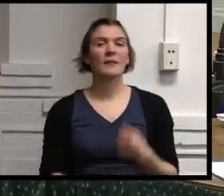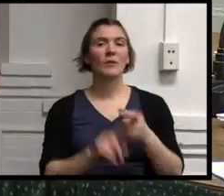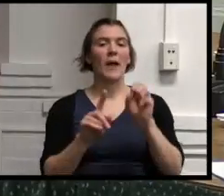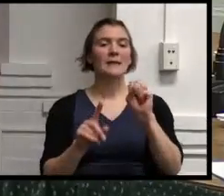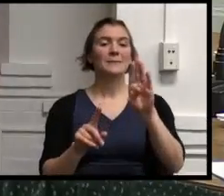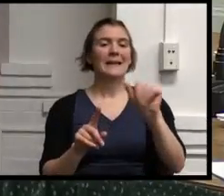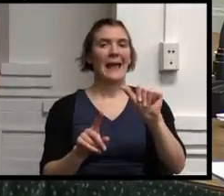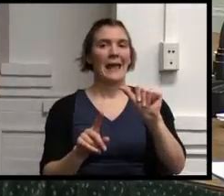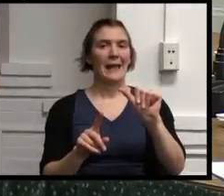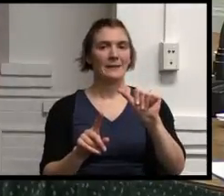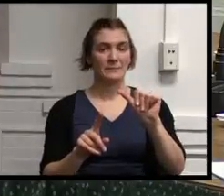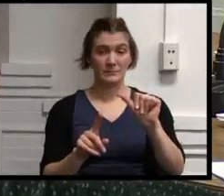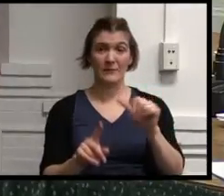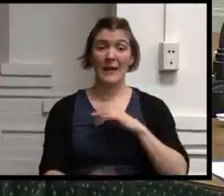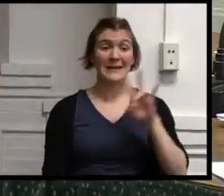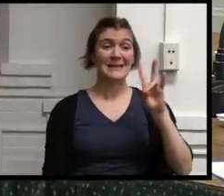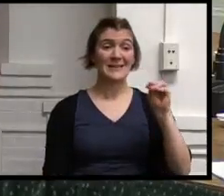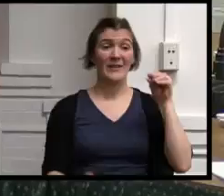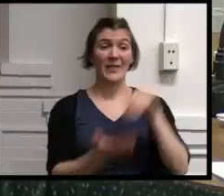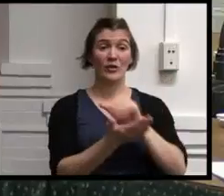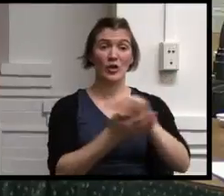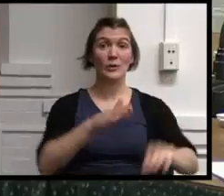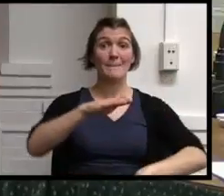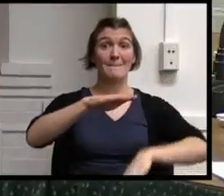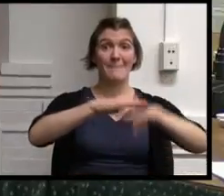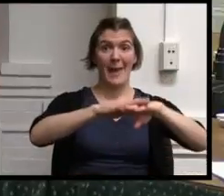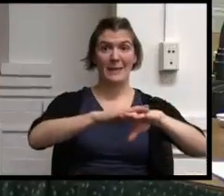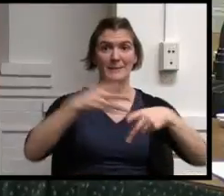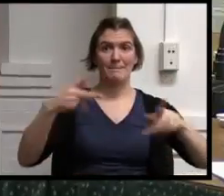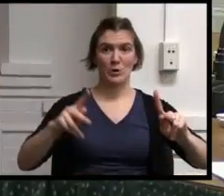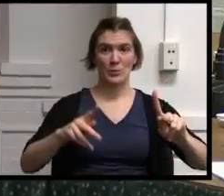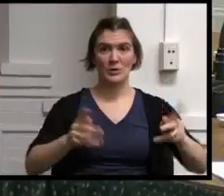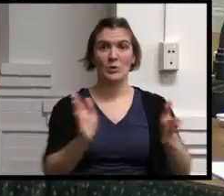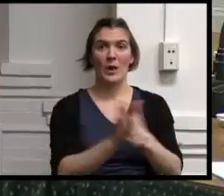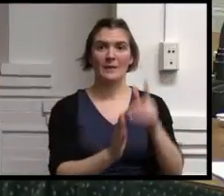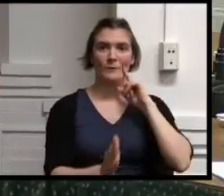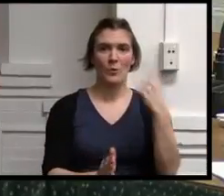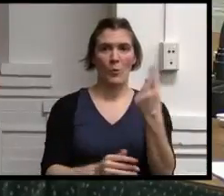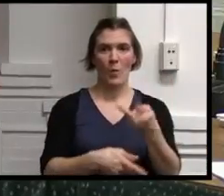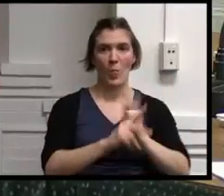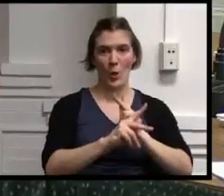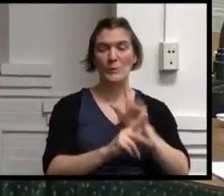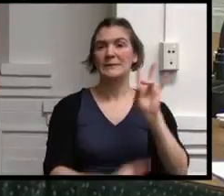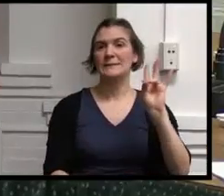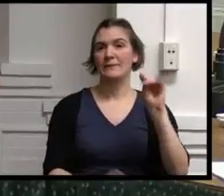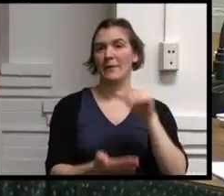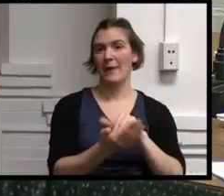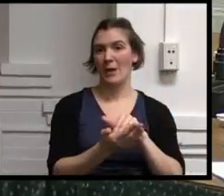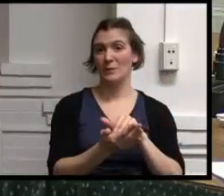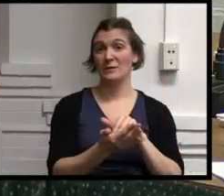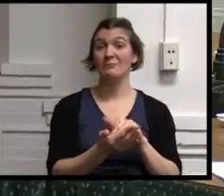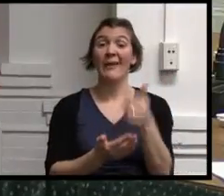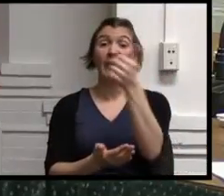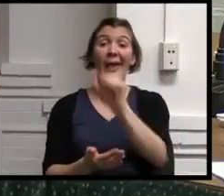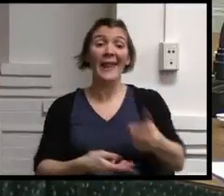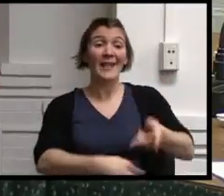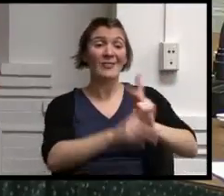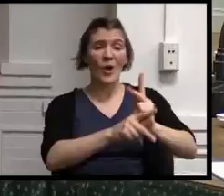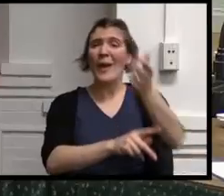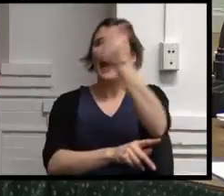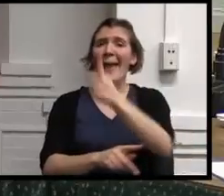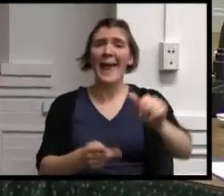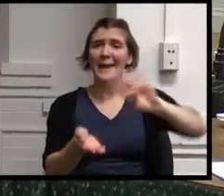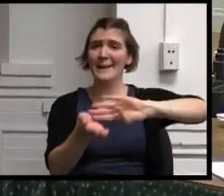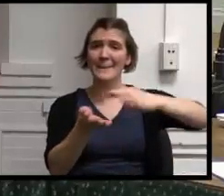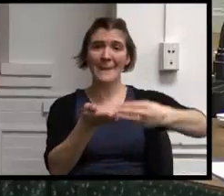loan? Sure. $70,000 is the maximum available for any one loan under the program. All loans of whatever magnitude